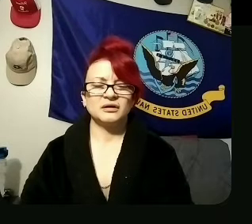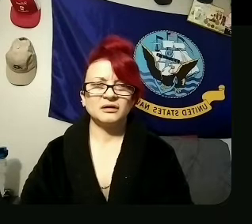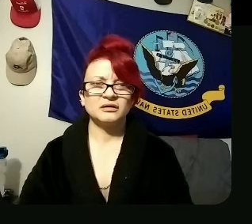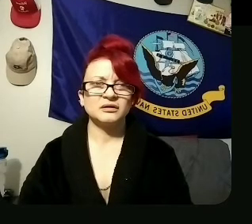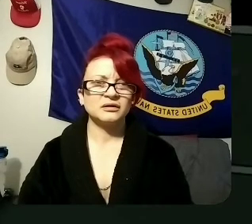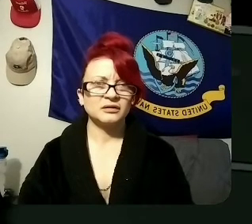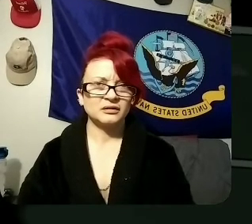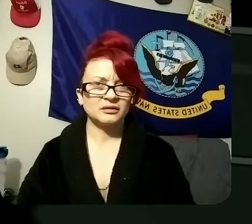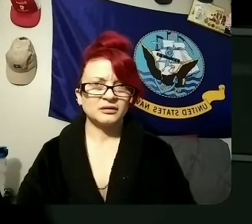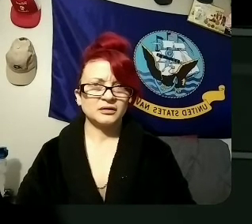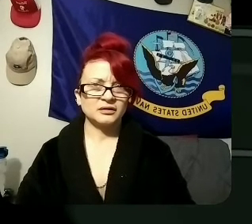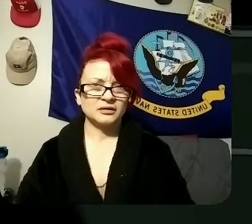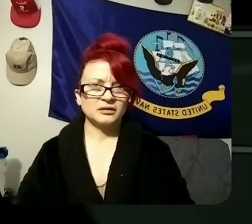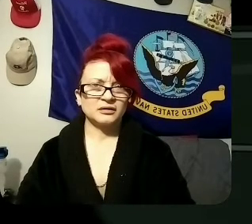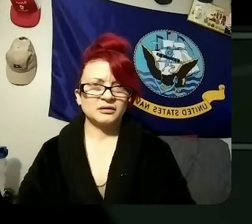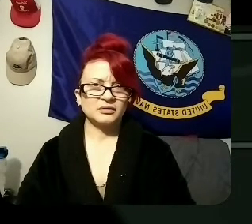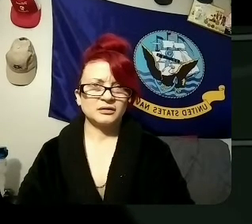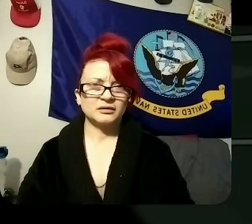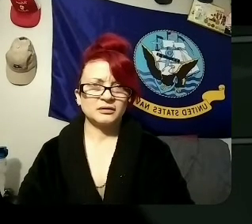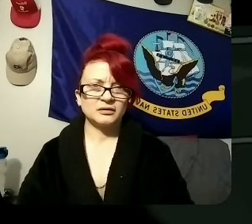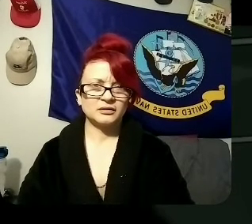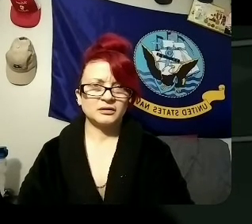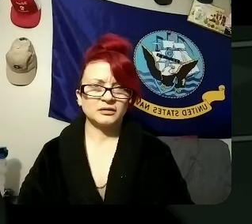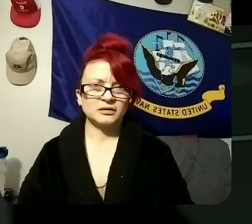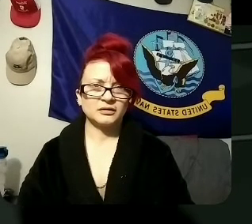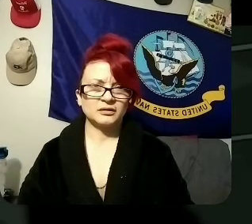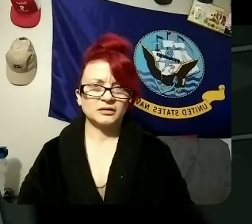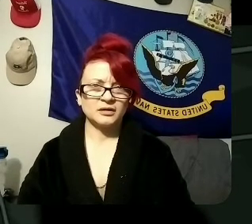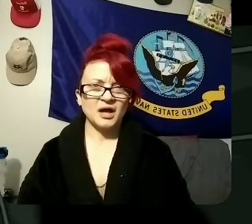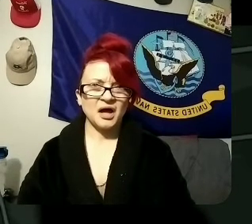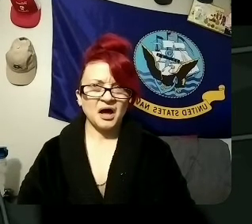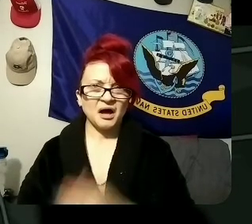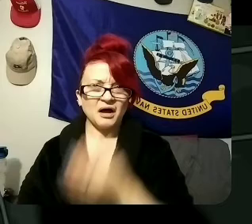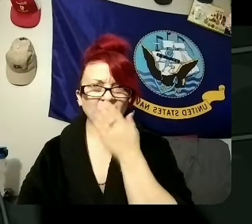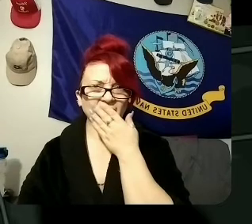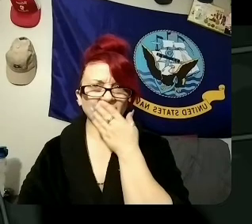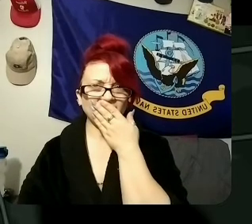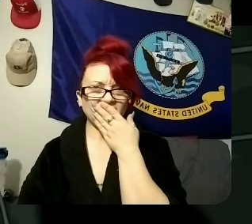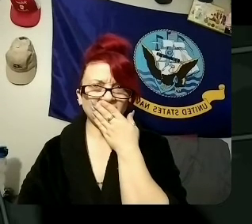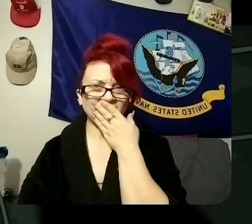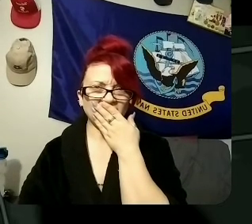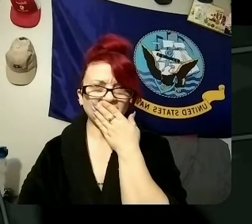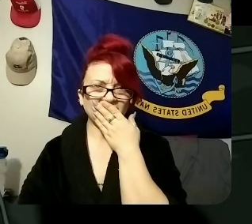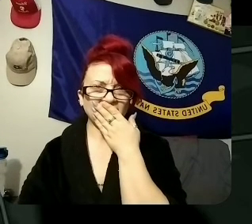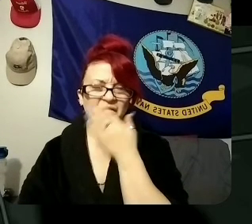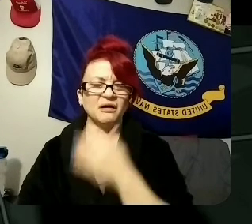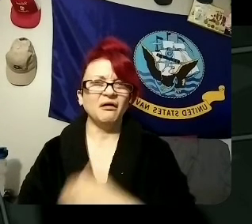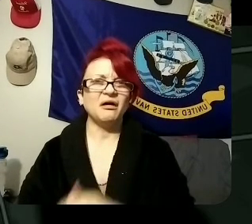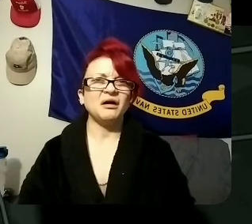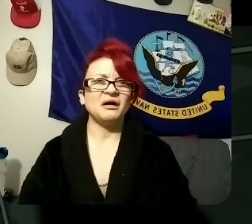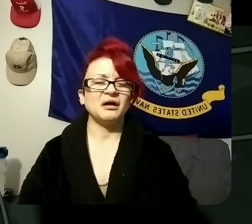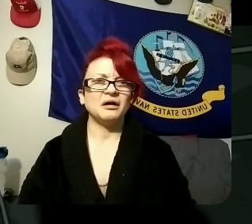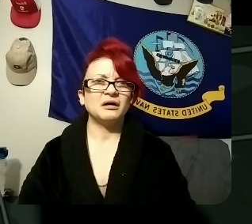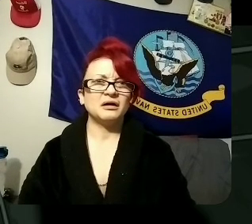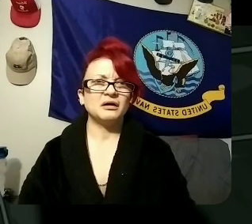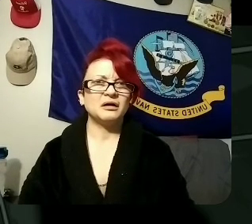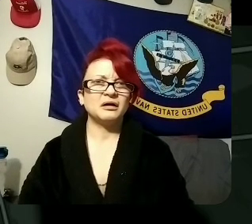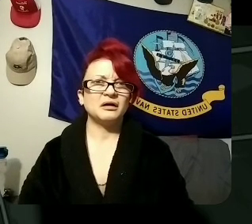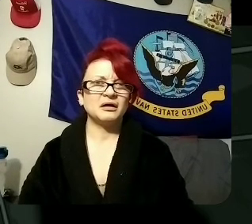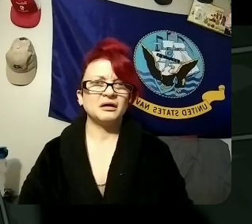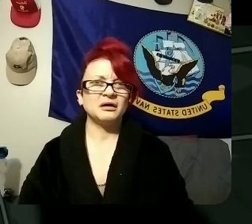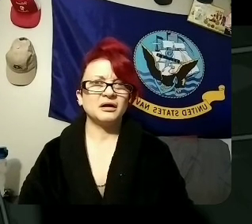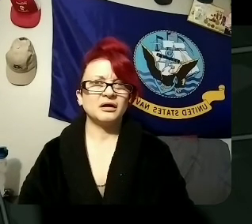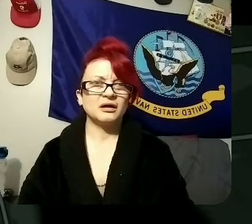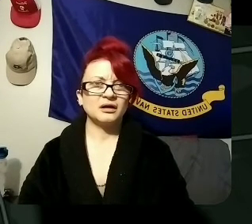on. To my surprise, it was a severed arm. It looked old, as if it had been rotting for